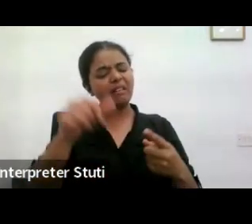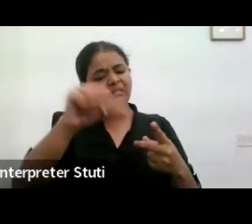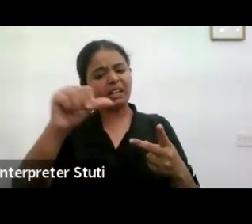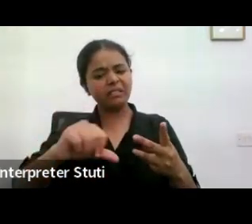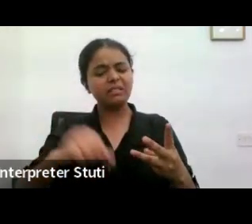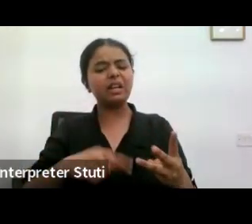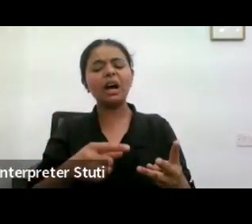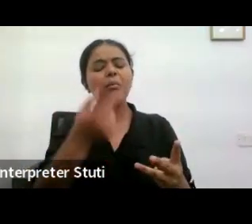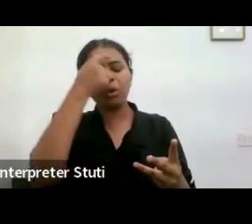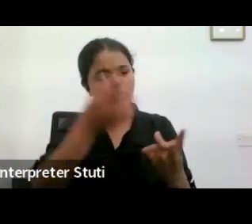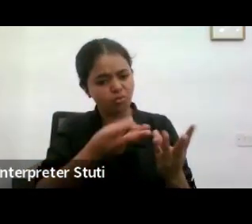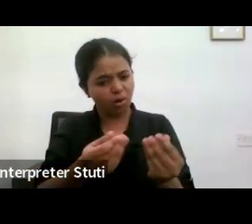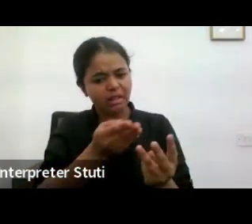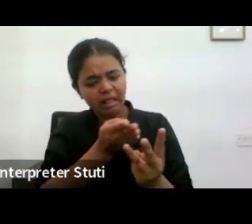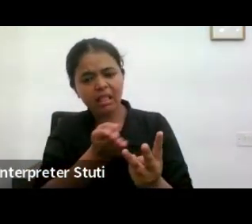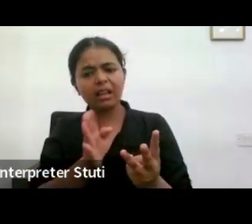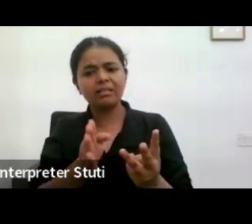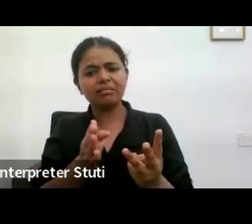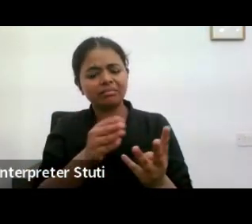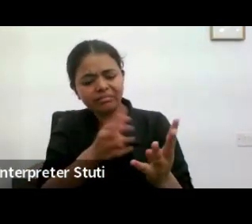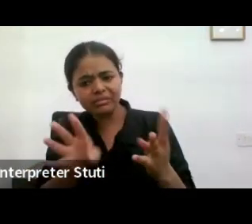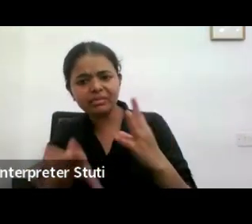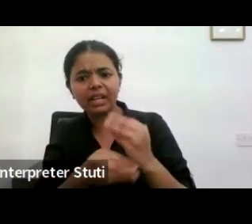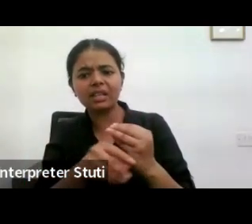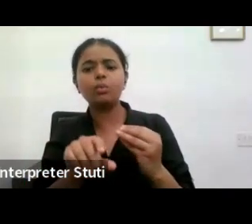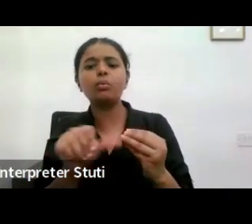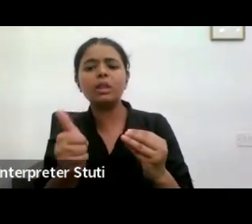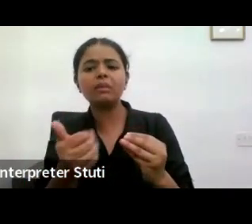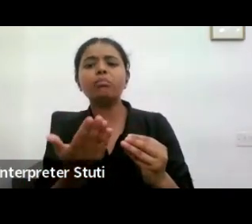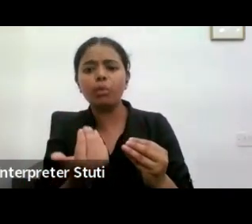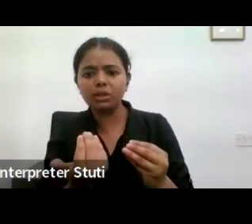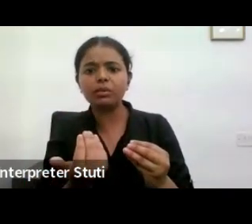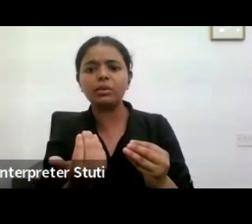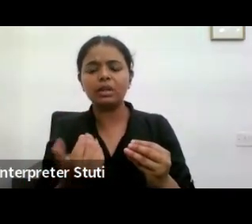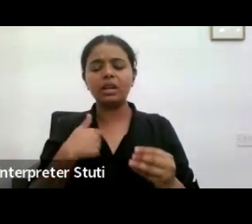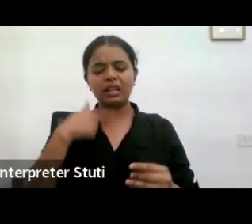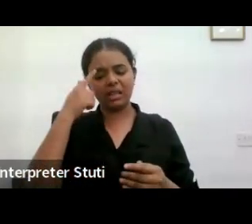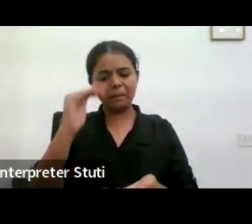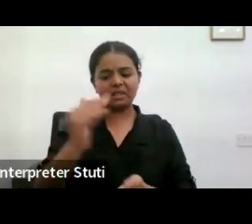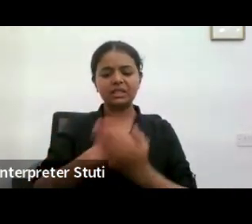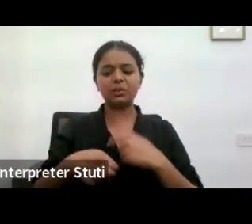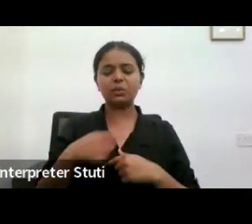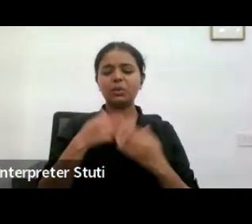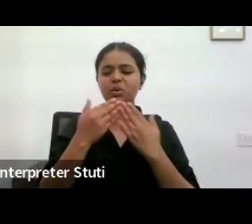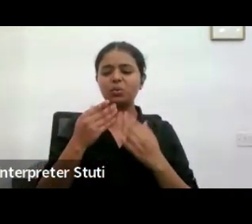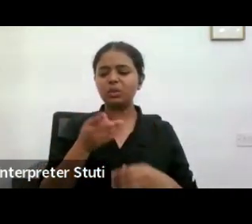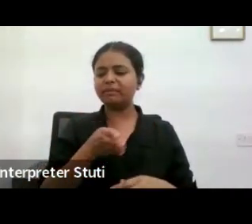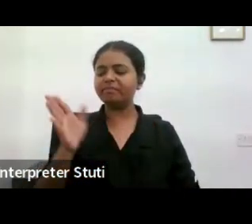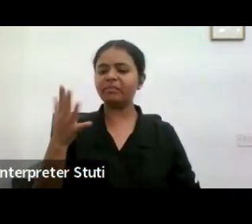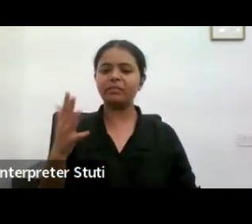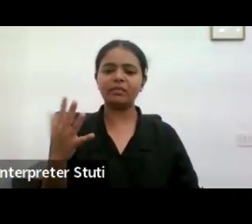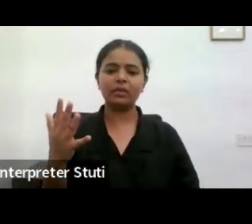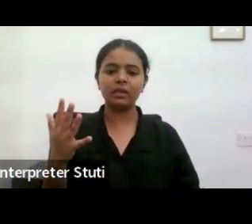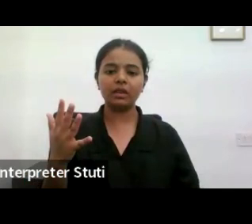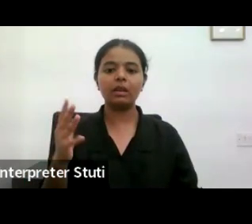Very often you will hear things like, oh, this child cannot come to school. So the focus is on the